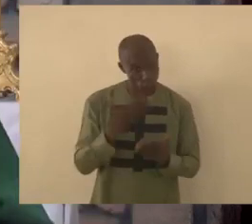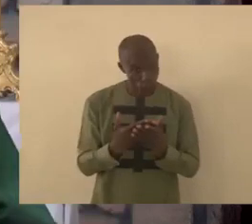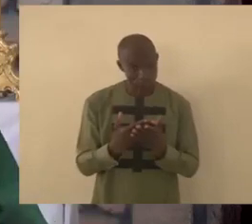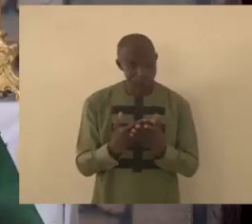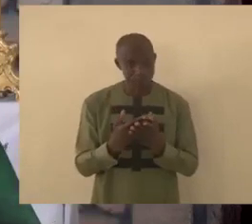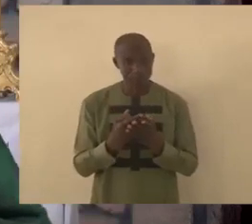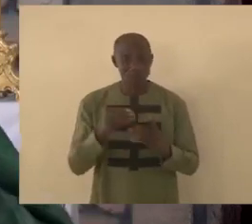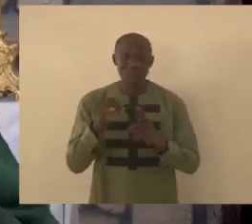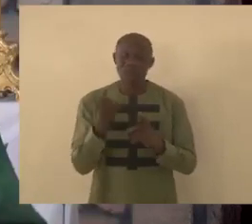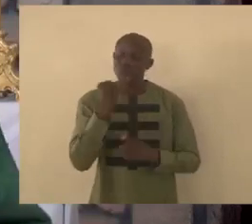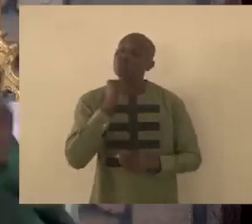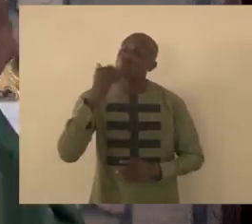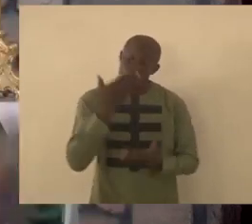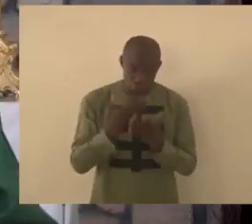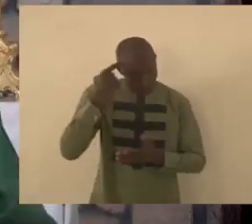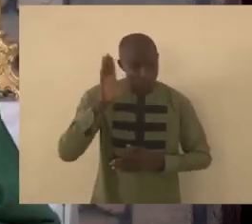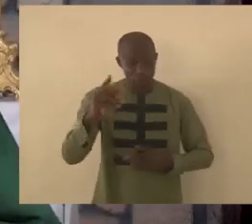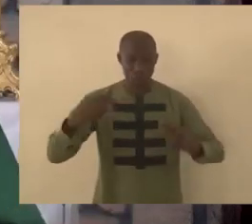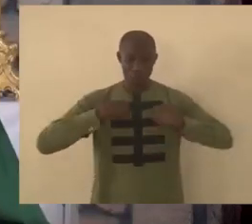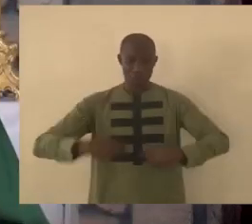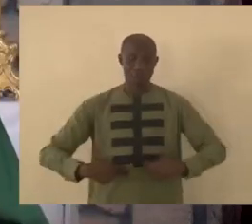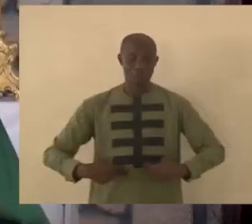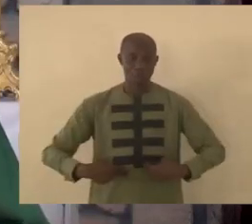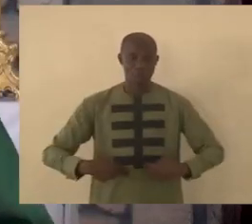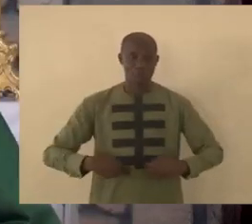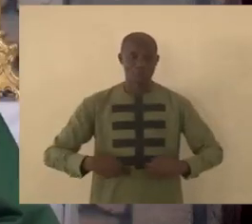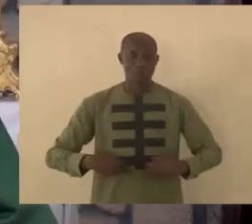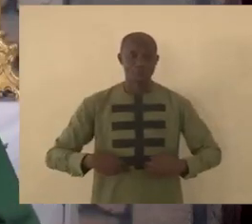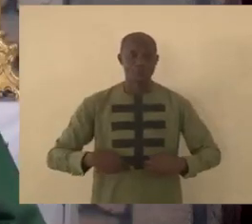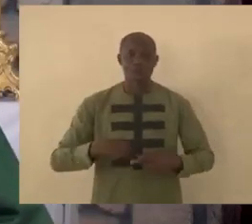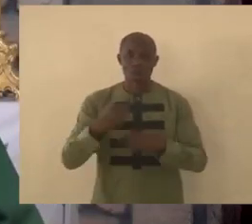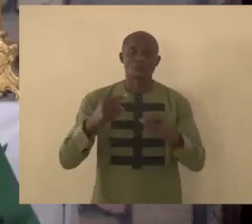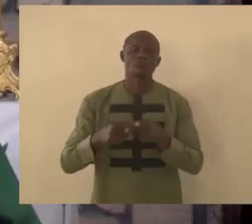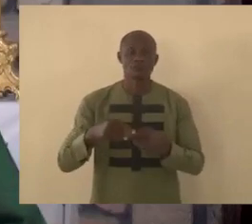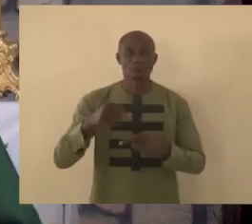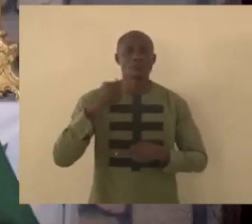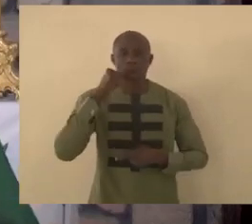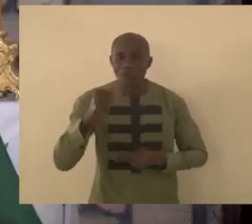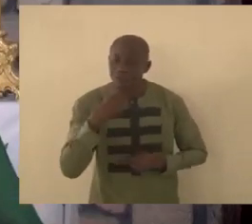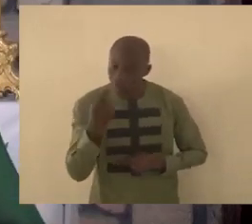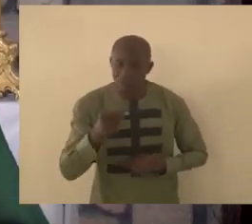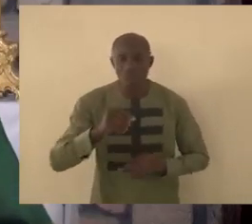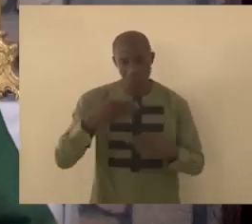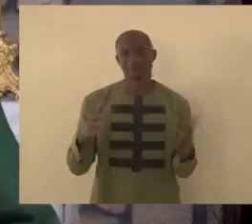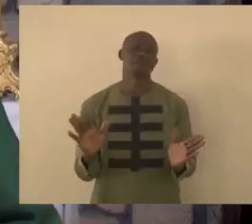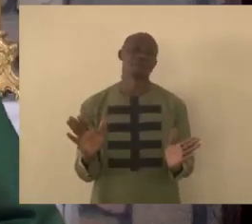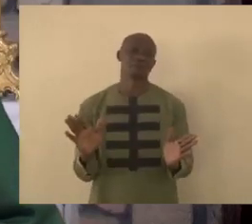eat too much of sugar. It is detrimental to your health. Then he went and told the woman, that's all. And the woman was like,